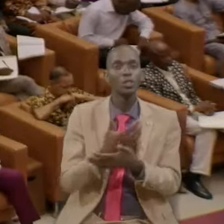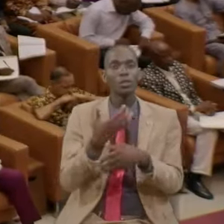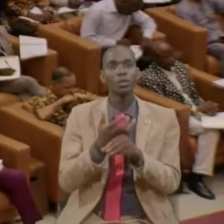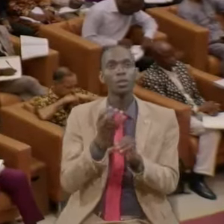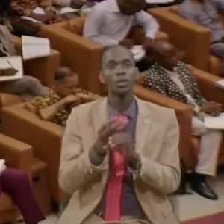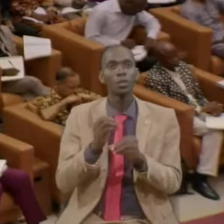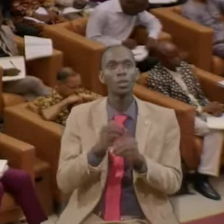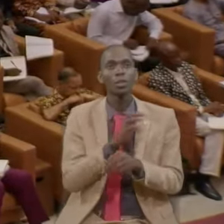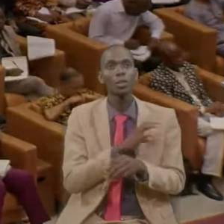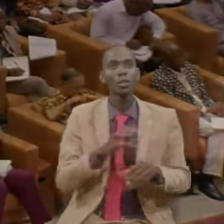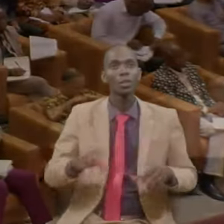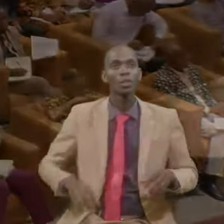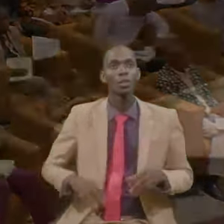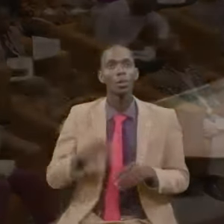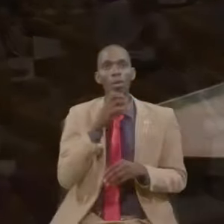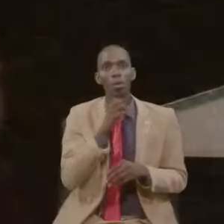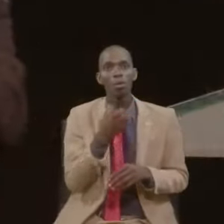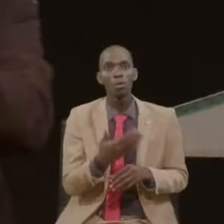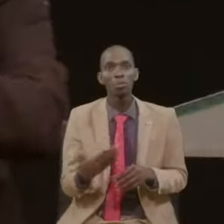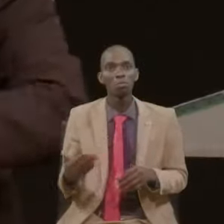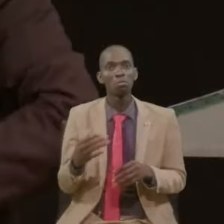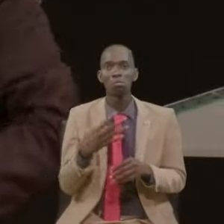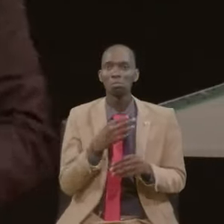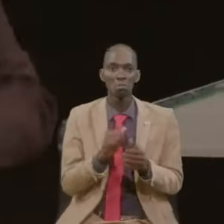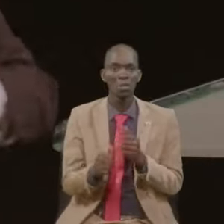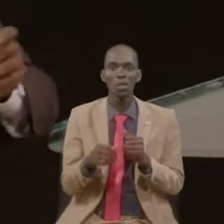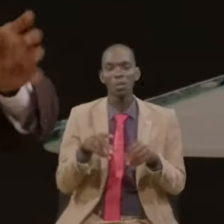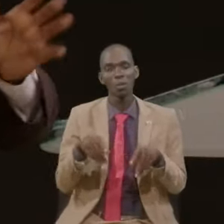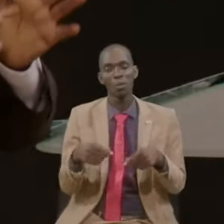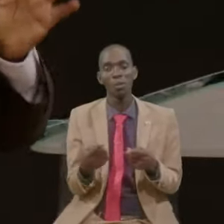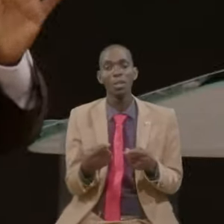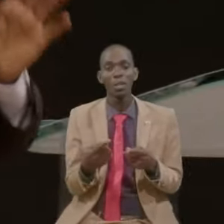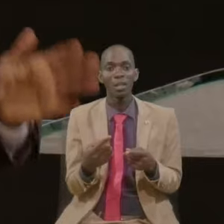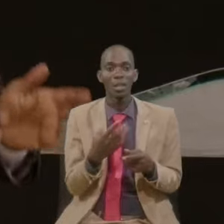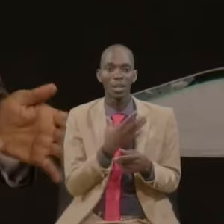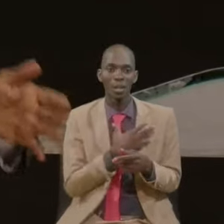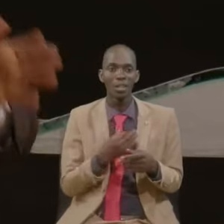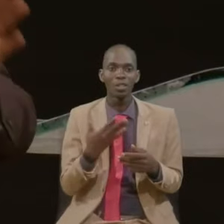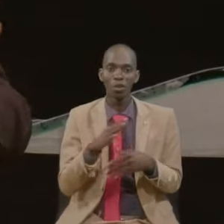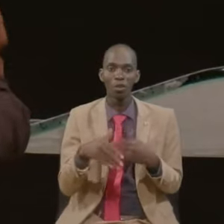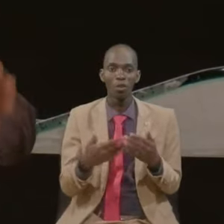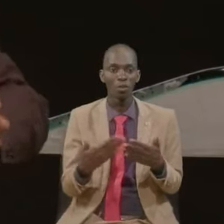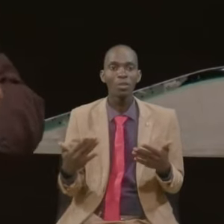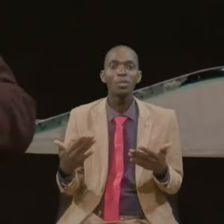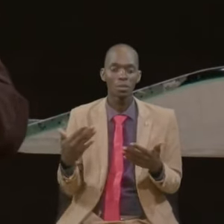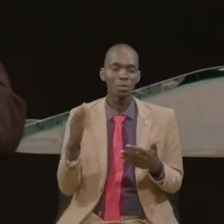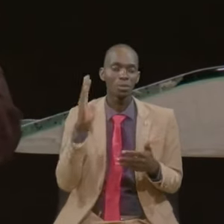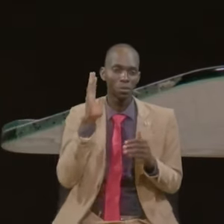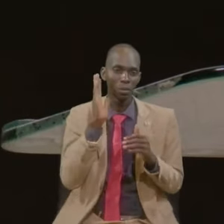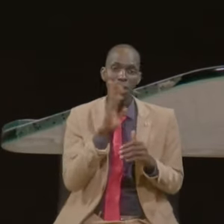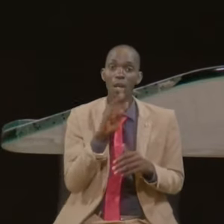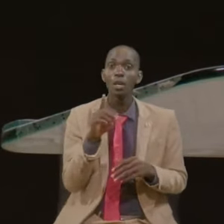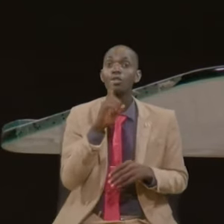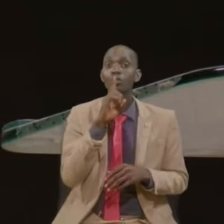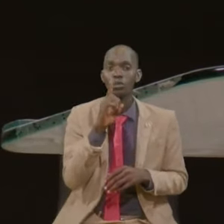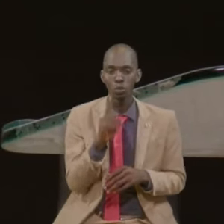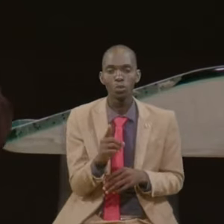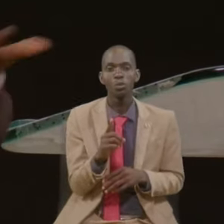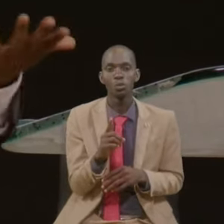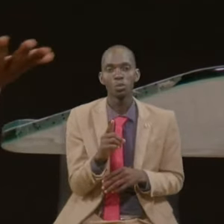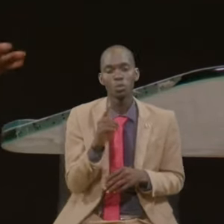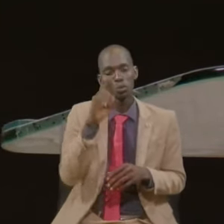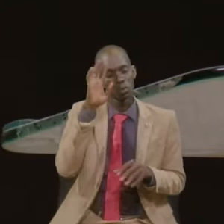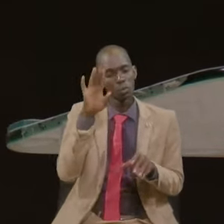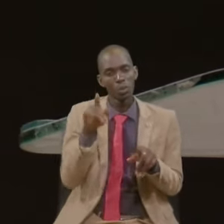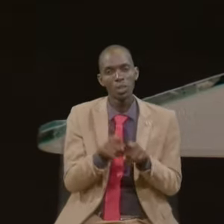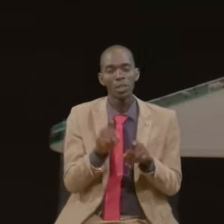Christ, all things are passed away and all things have become new. They are the true brethren in Christ.